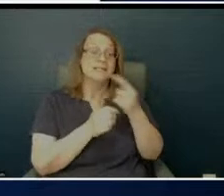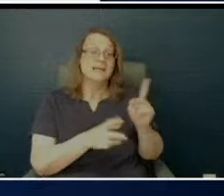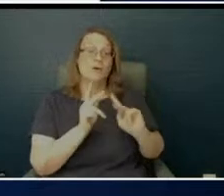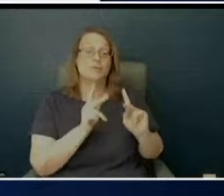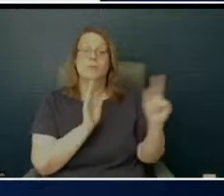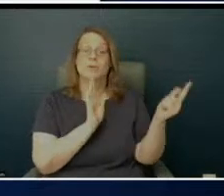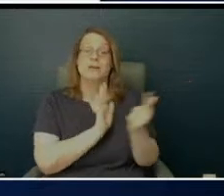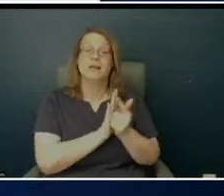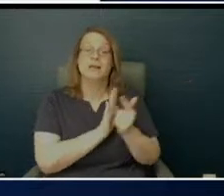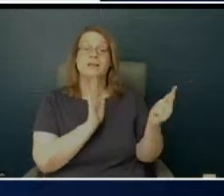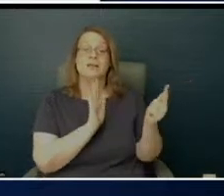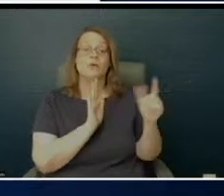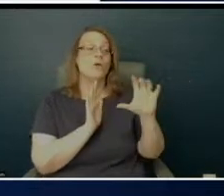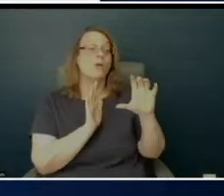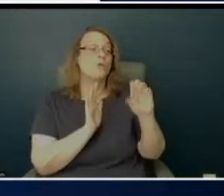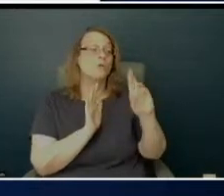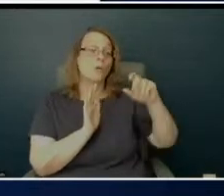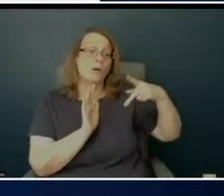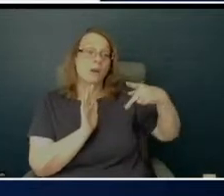corrupt election"?